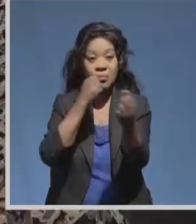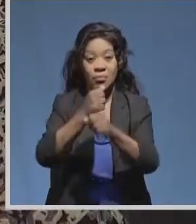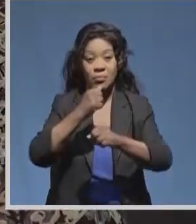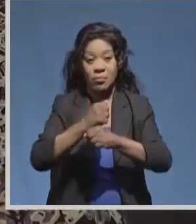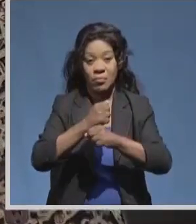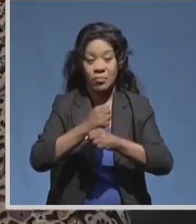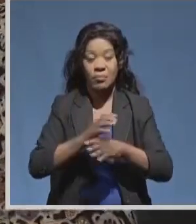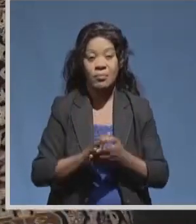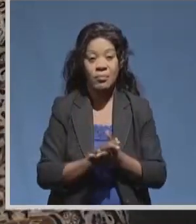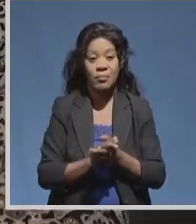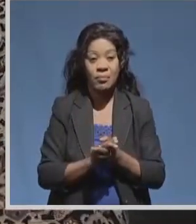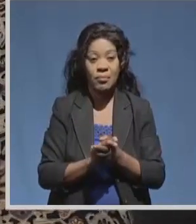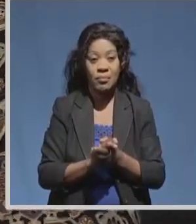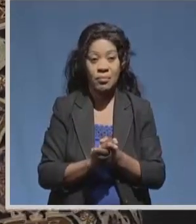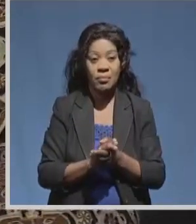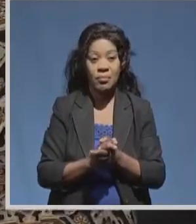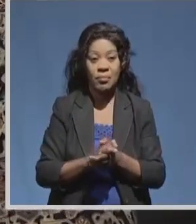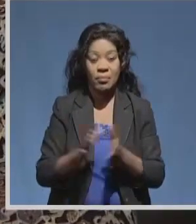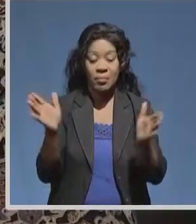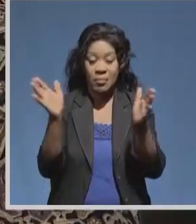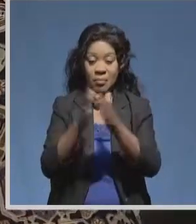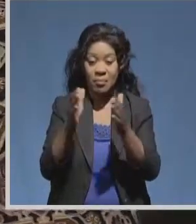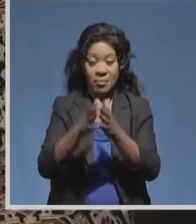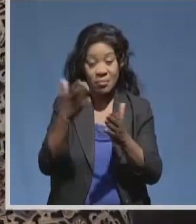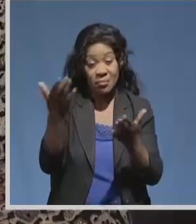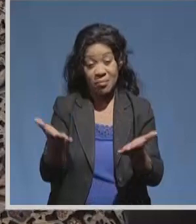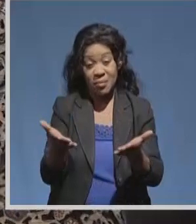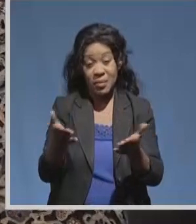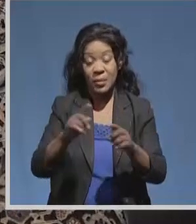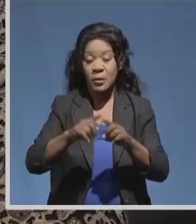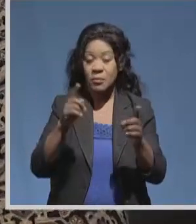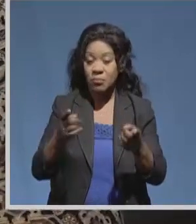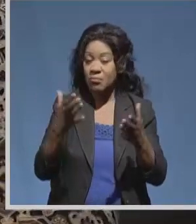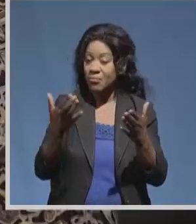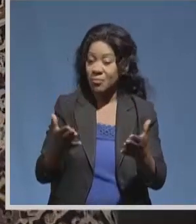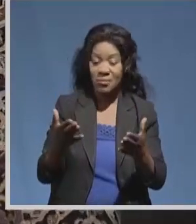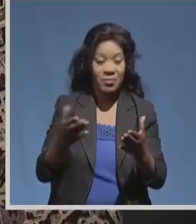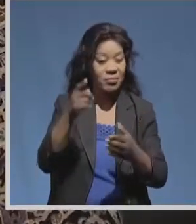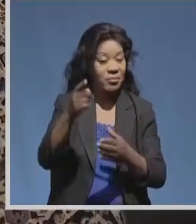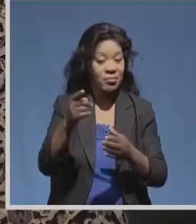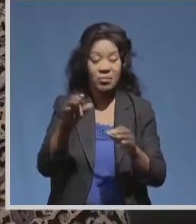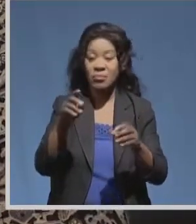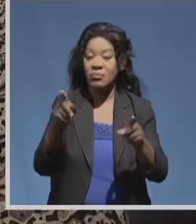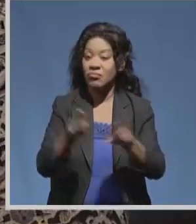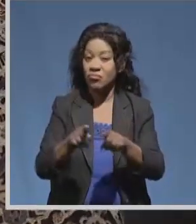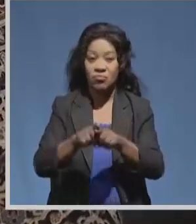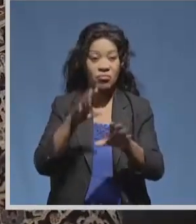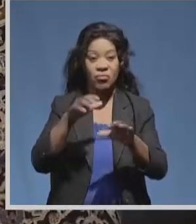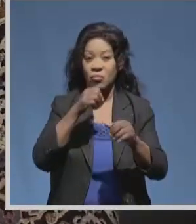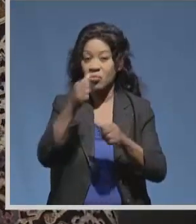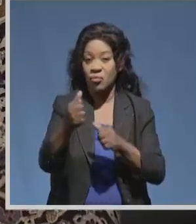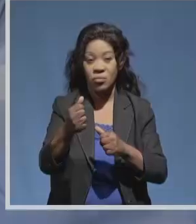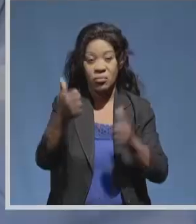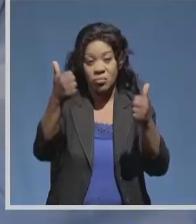the public health in terms of gathering, in terms of time. The longer you are with each other, the more susceptible you are to contracting